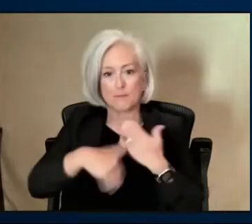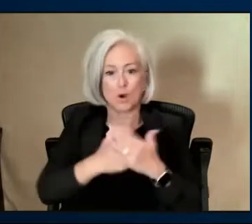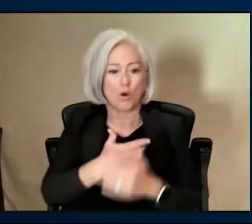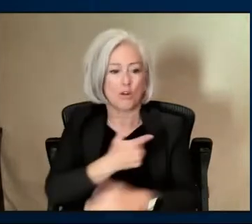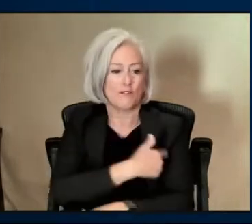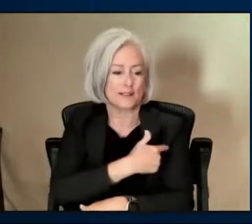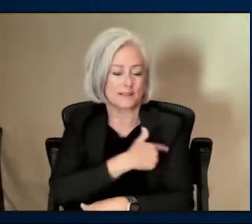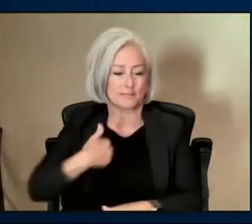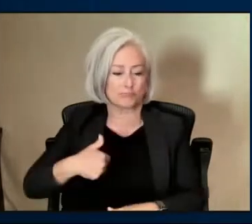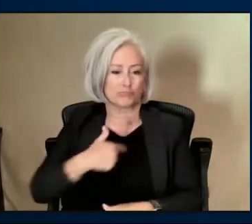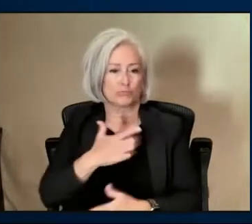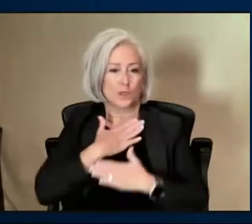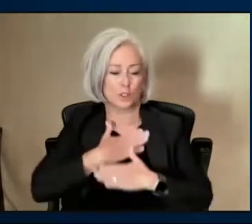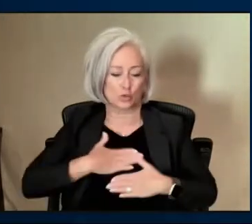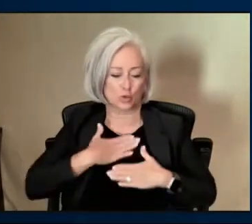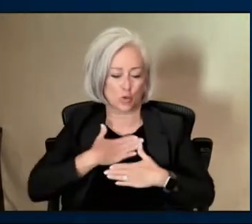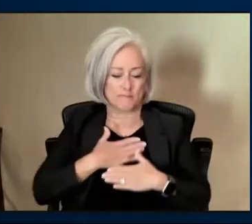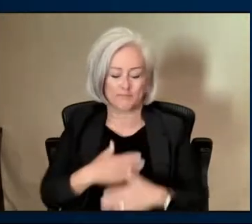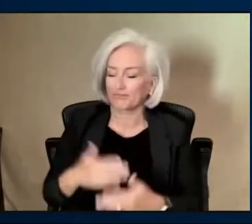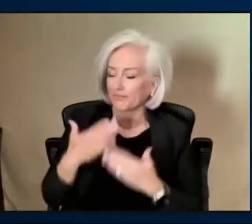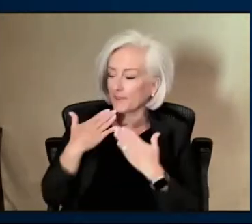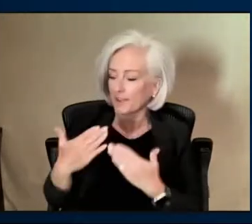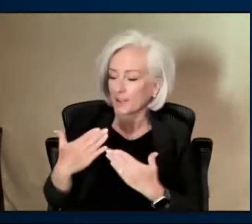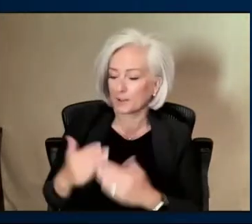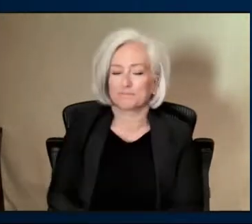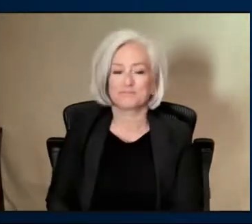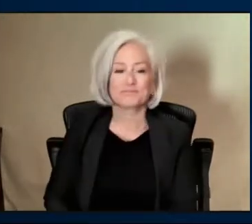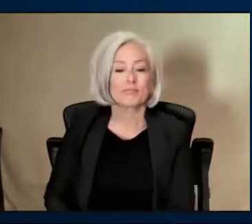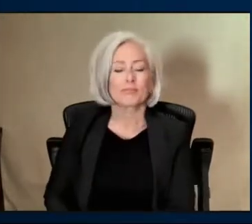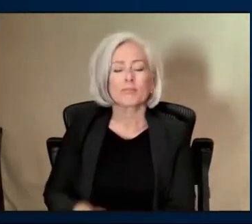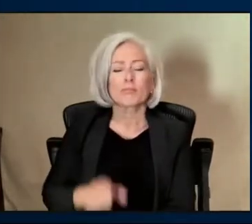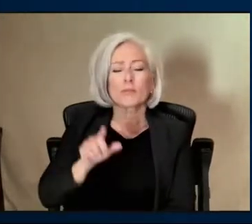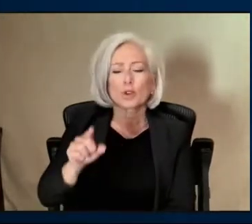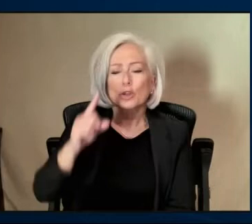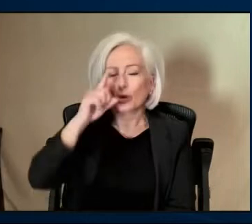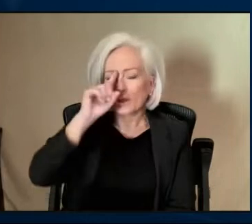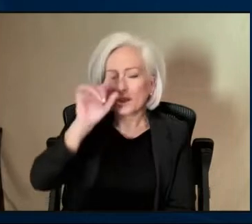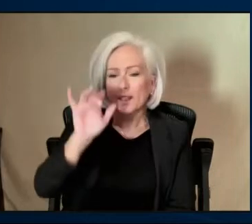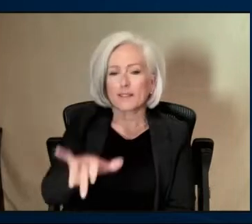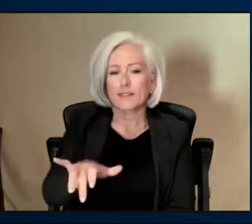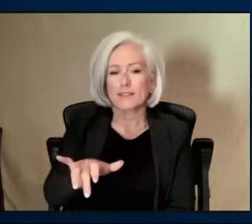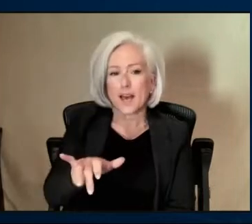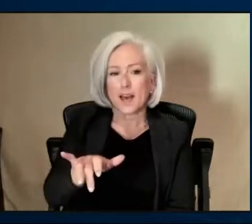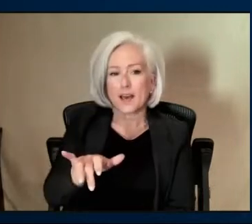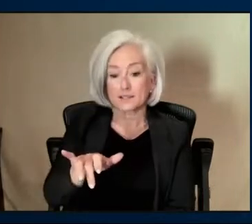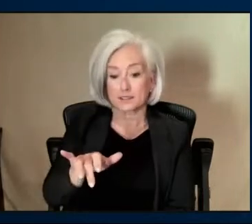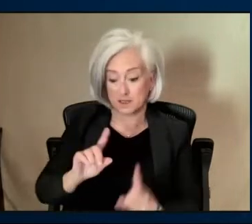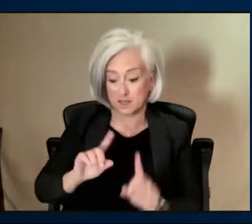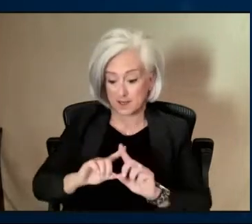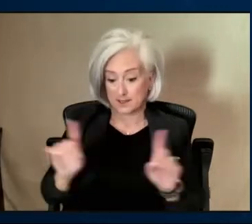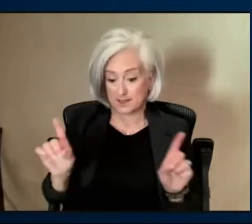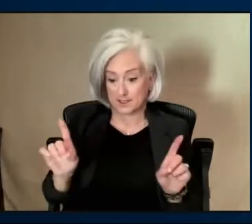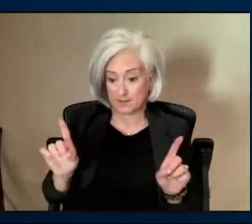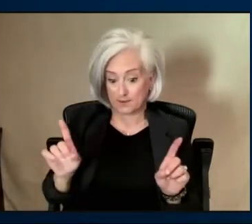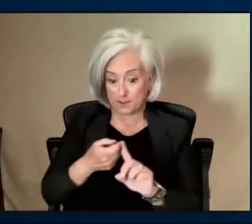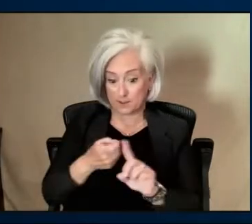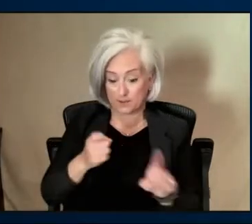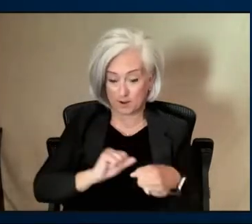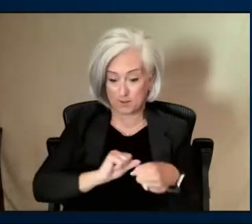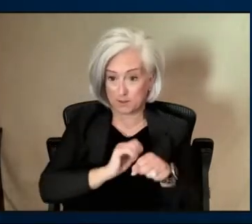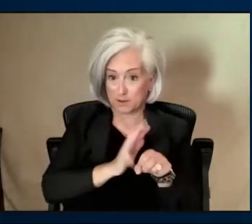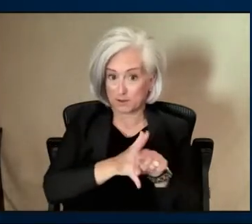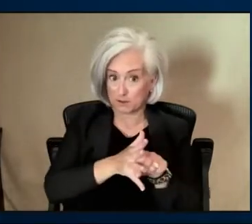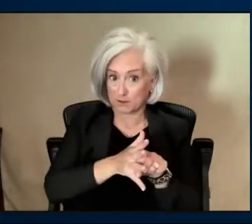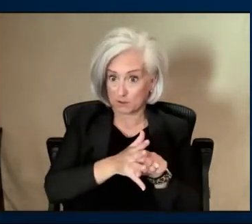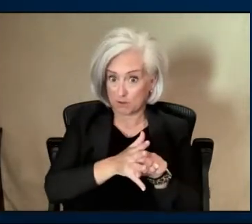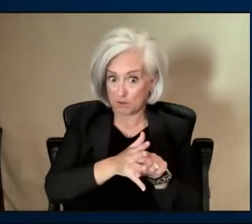Thank you. And do you think that there was a difference here with COVID-19? It appears this